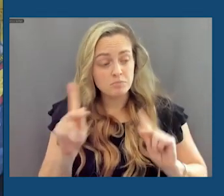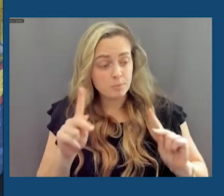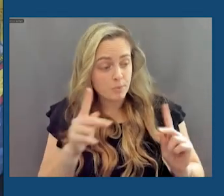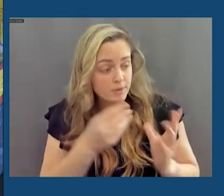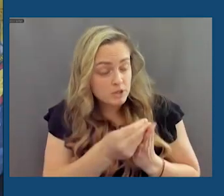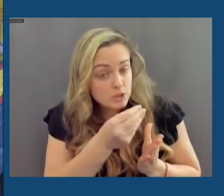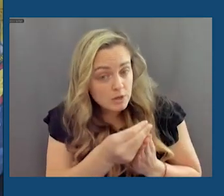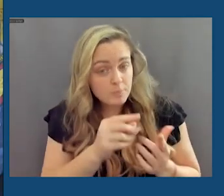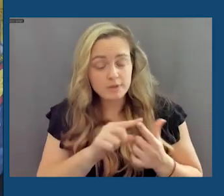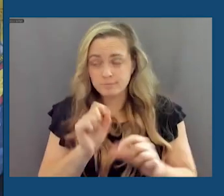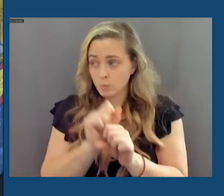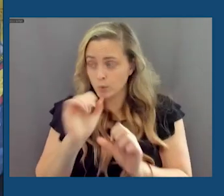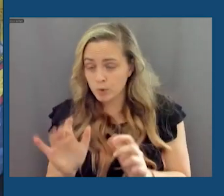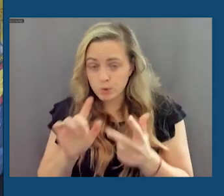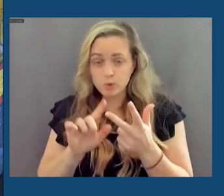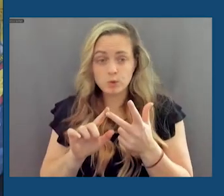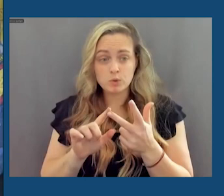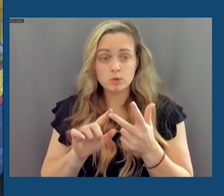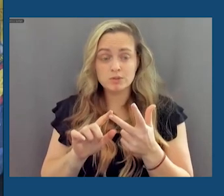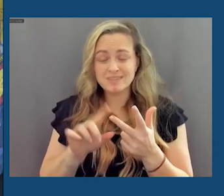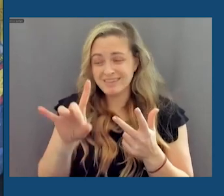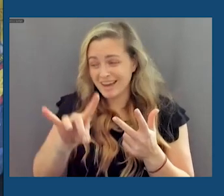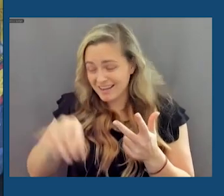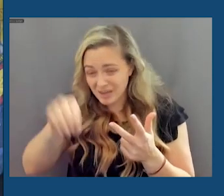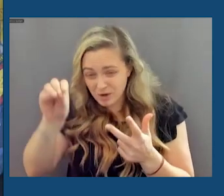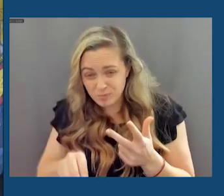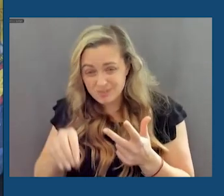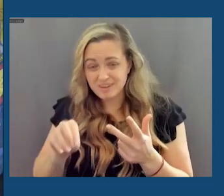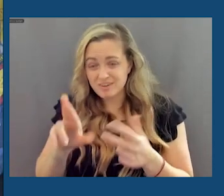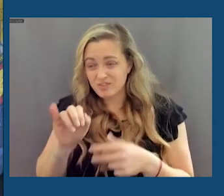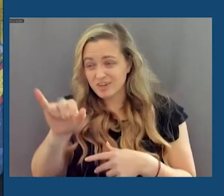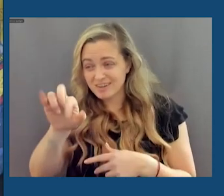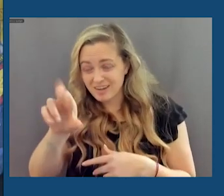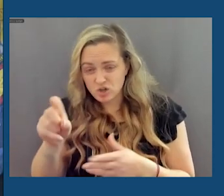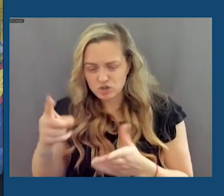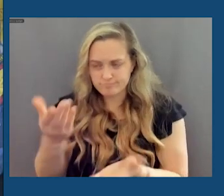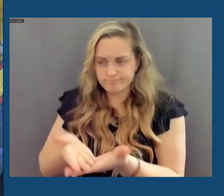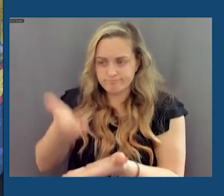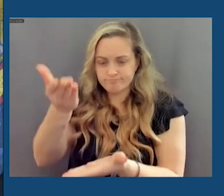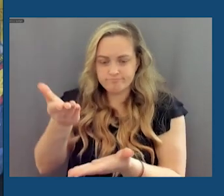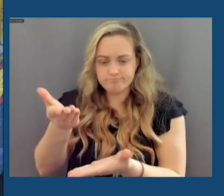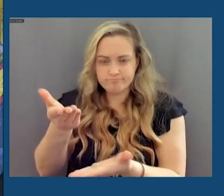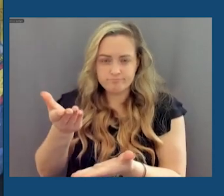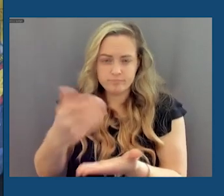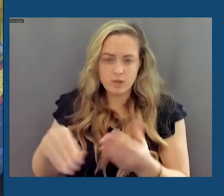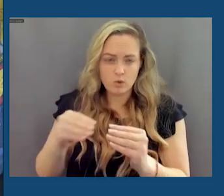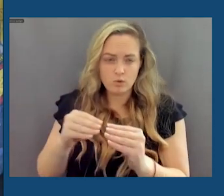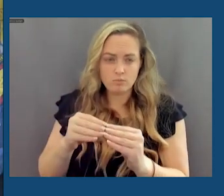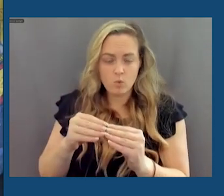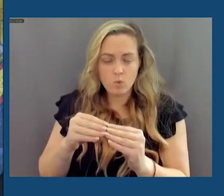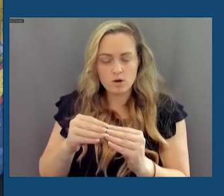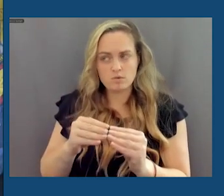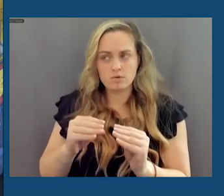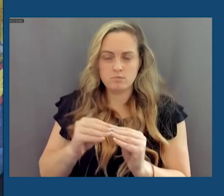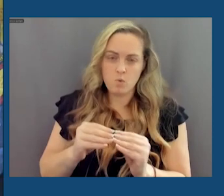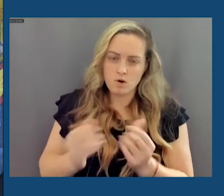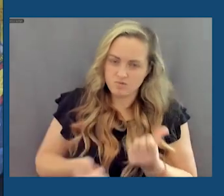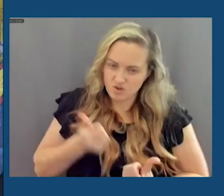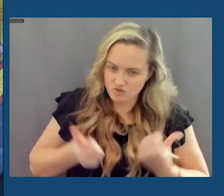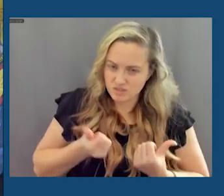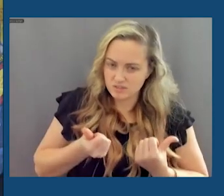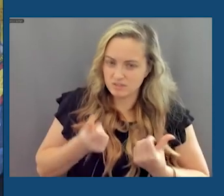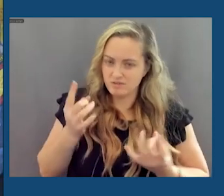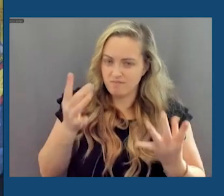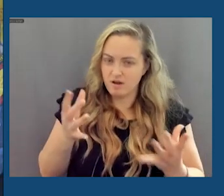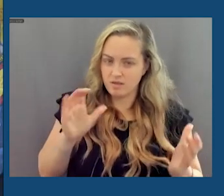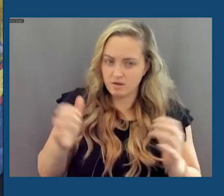employees, as 88% of retailers report that shoplifters are somewhat more or much more aggressive and violent compared